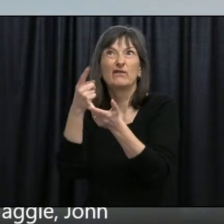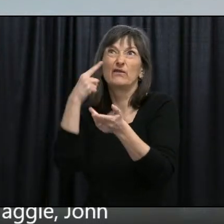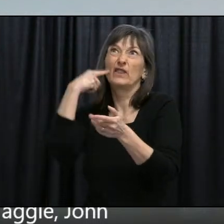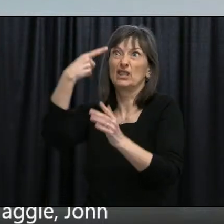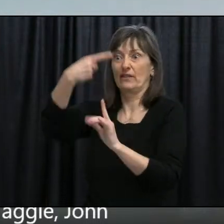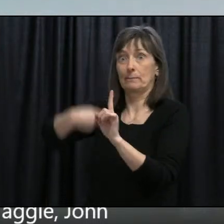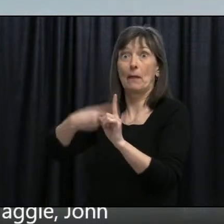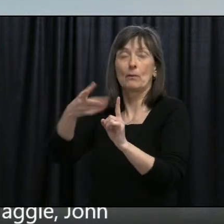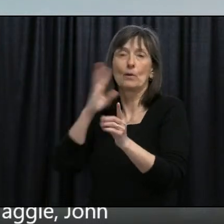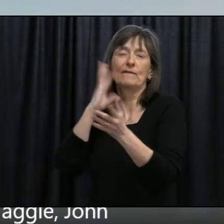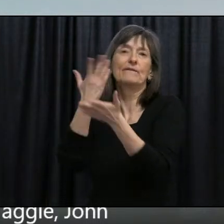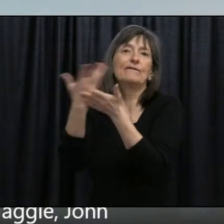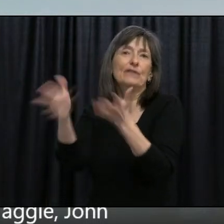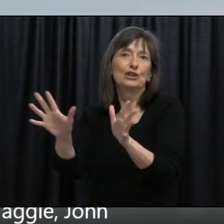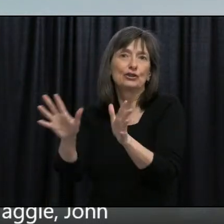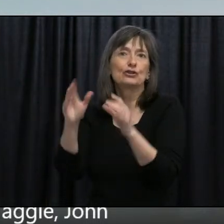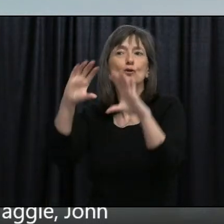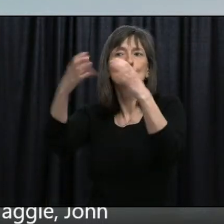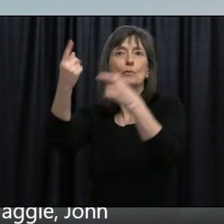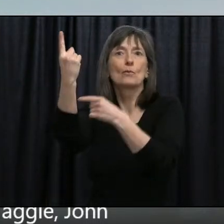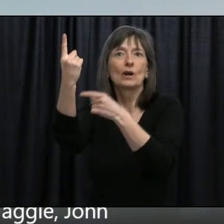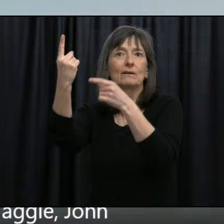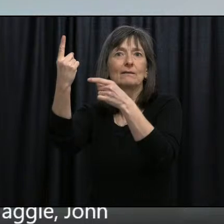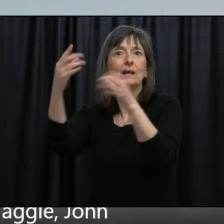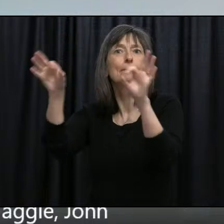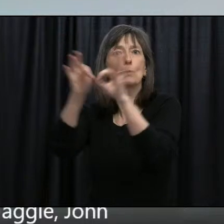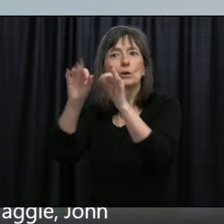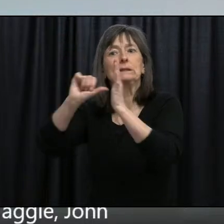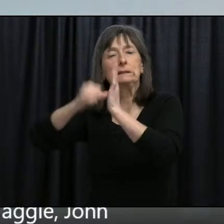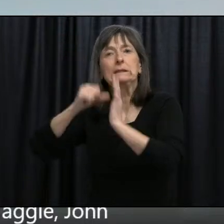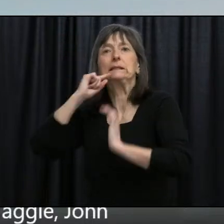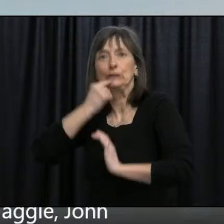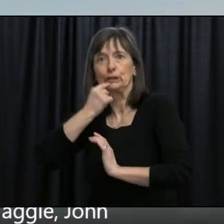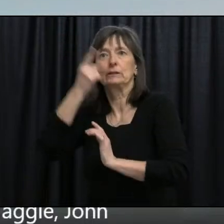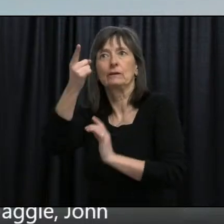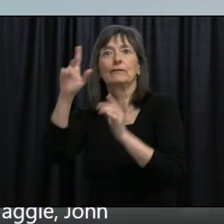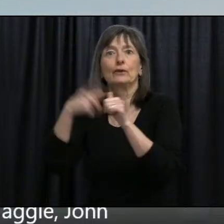this month. So the numbers only tell part of the story.